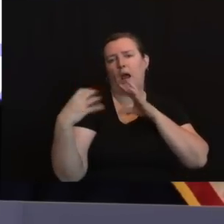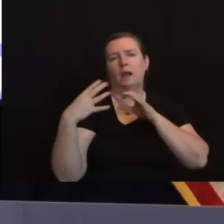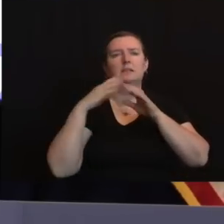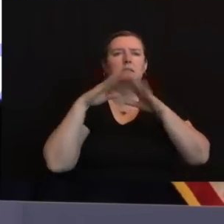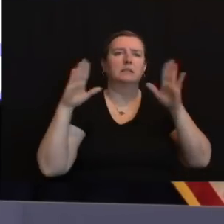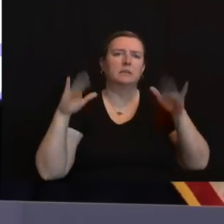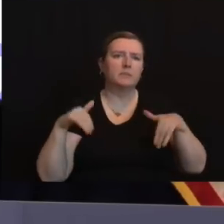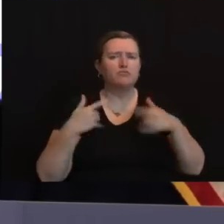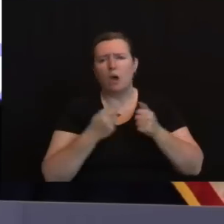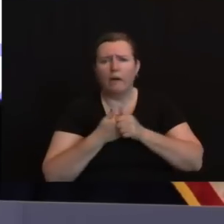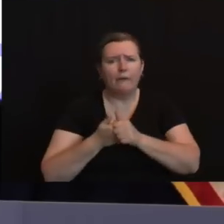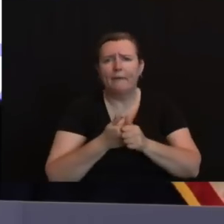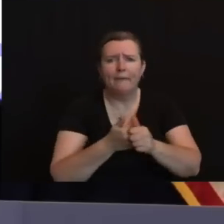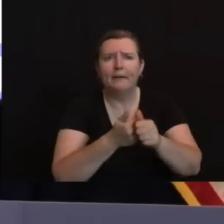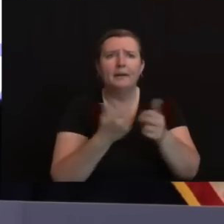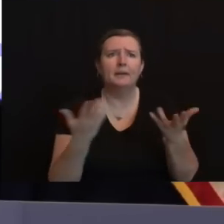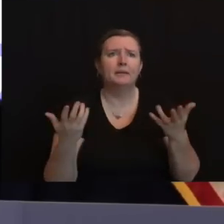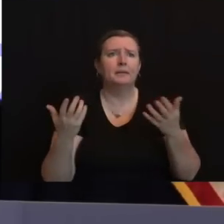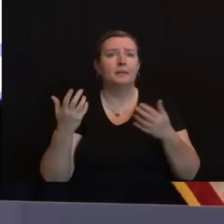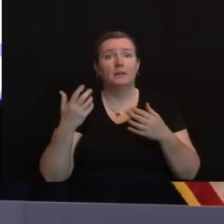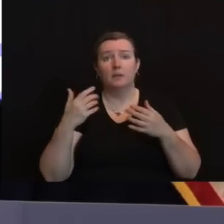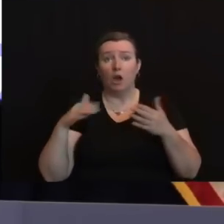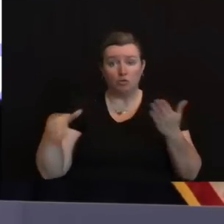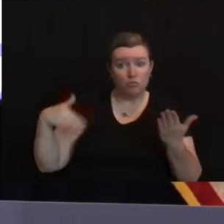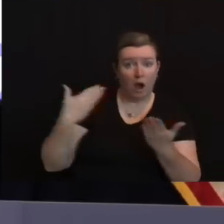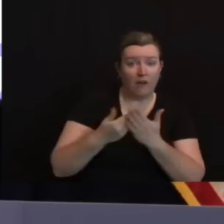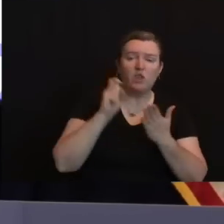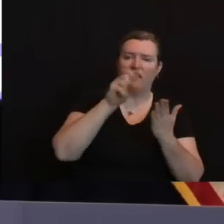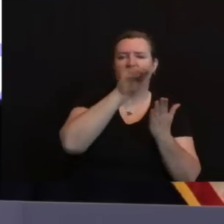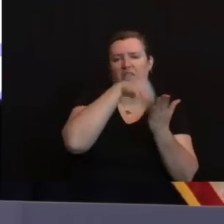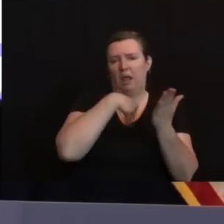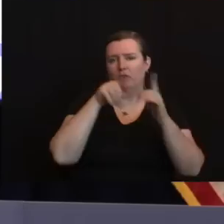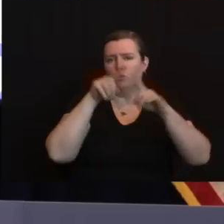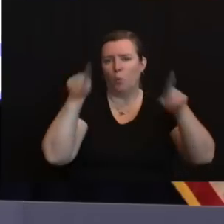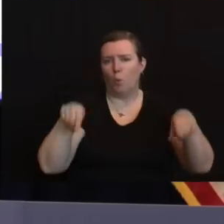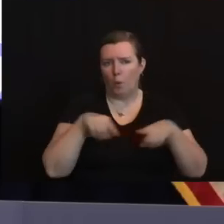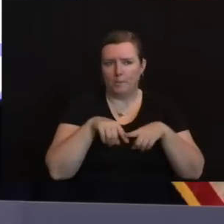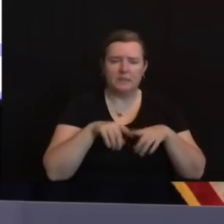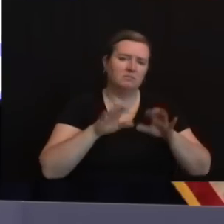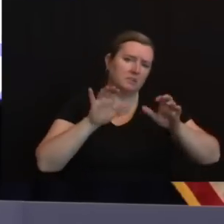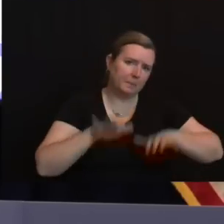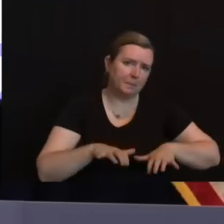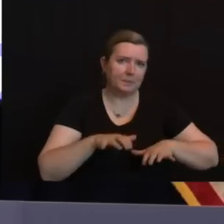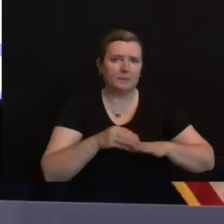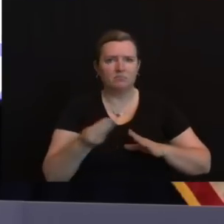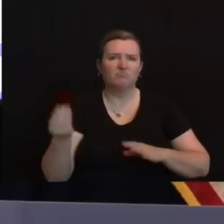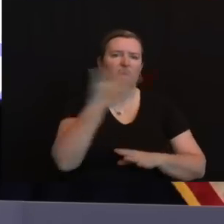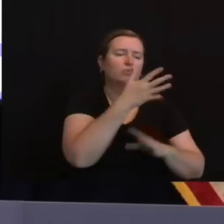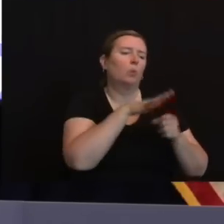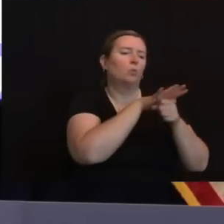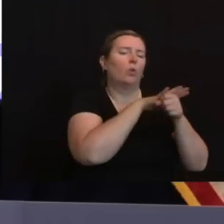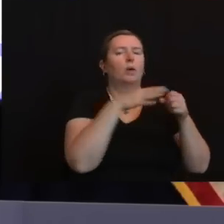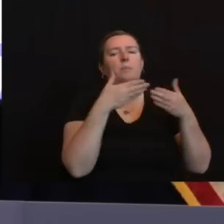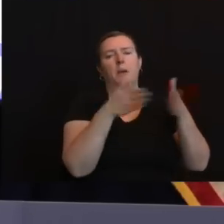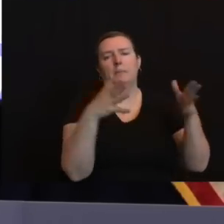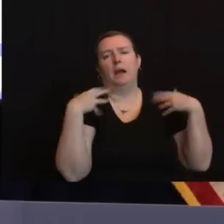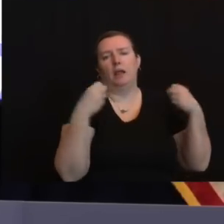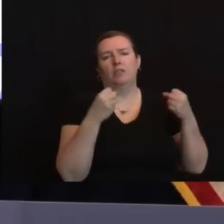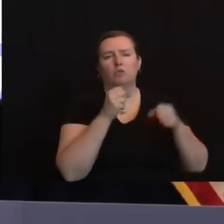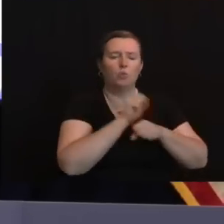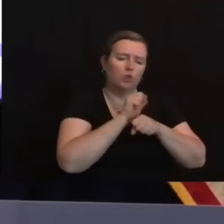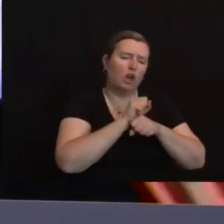those that fill out a form, and that will go to the local health officers. We're working on that